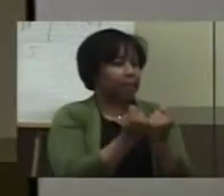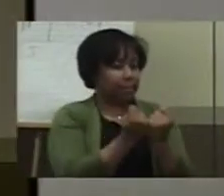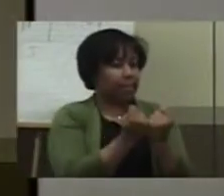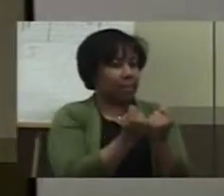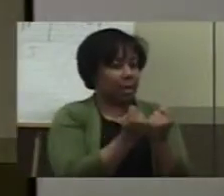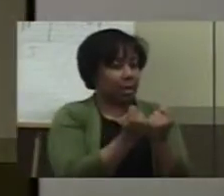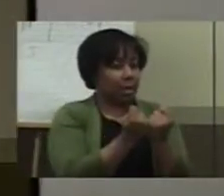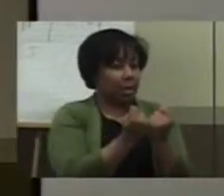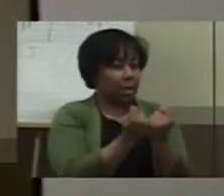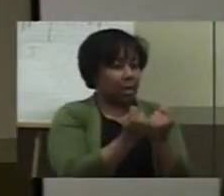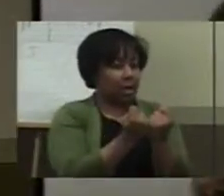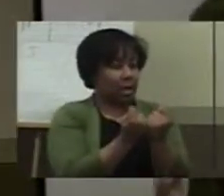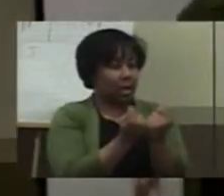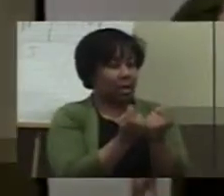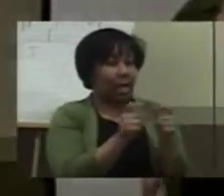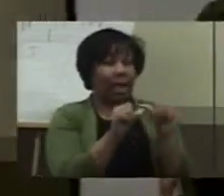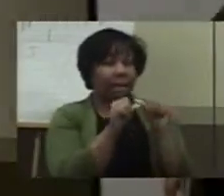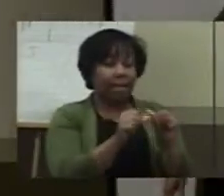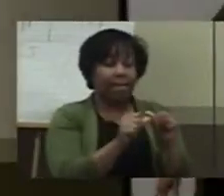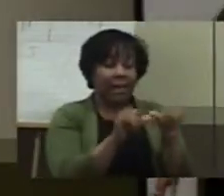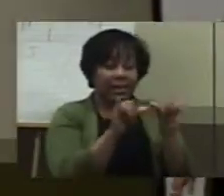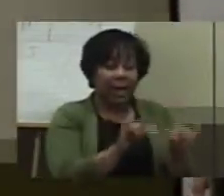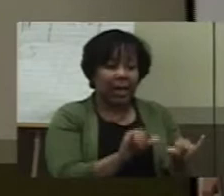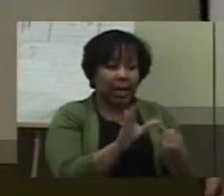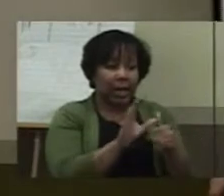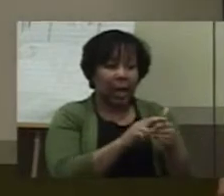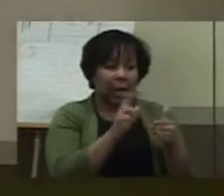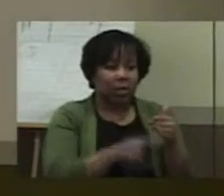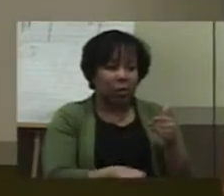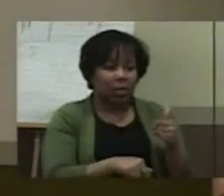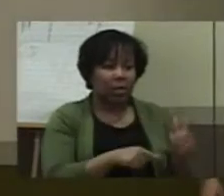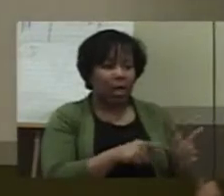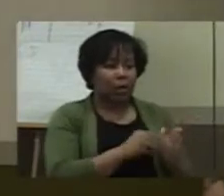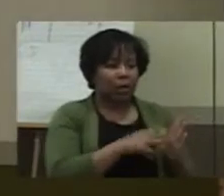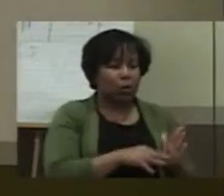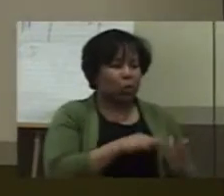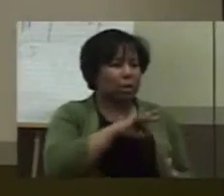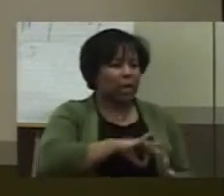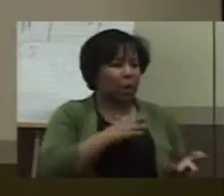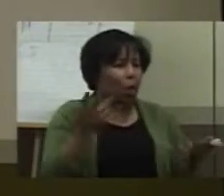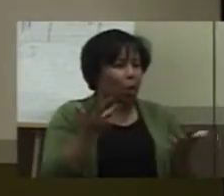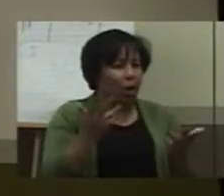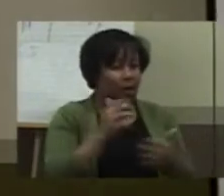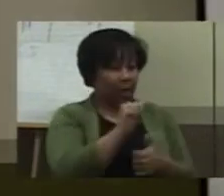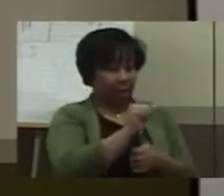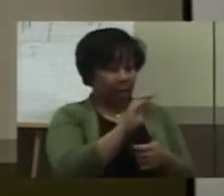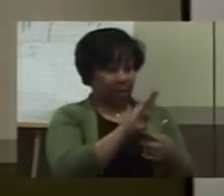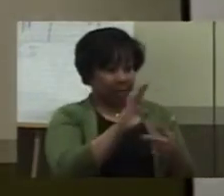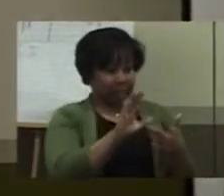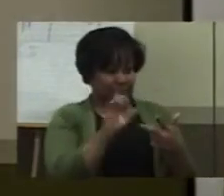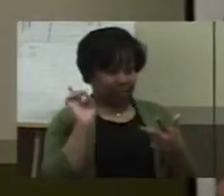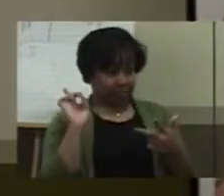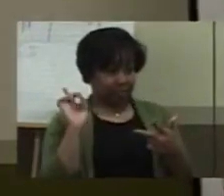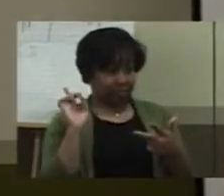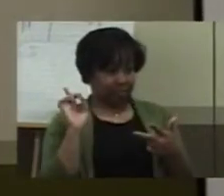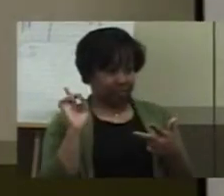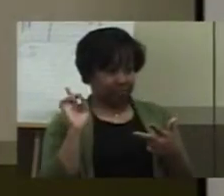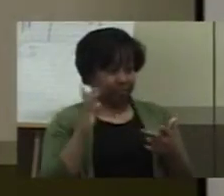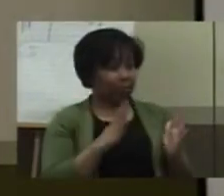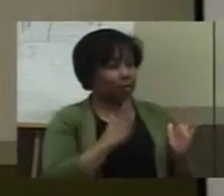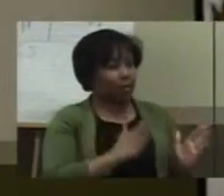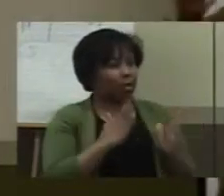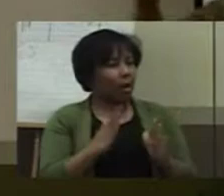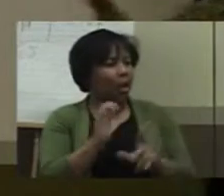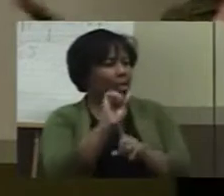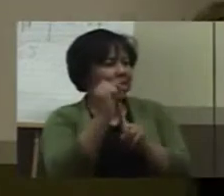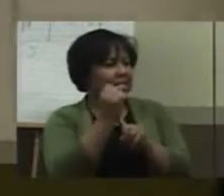the maintaining consequence. What is the student getting out of it? Okay, so you've got your A, your B, and your C. And then the setting